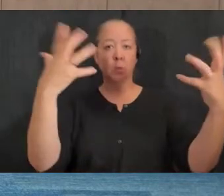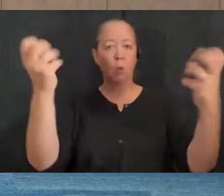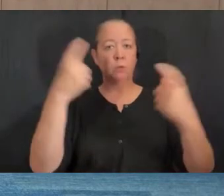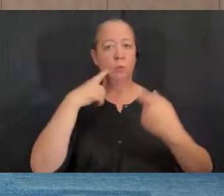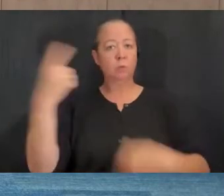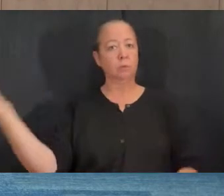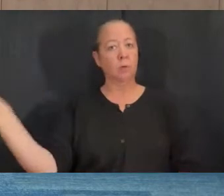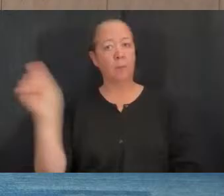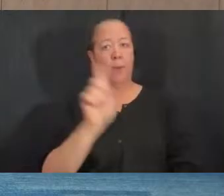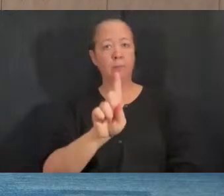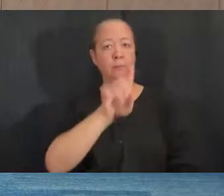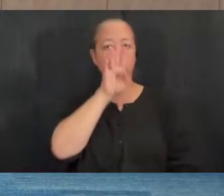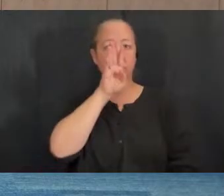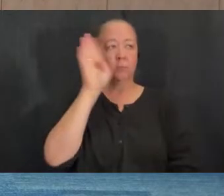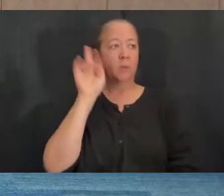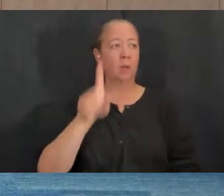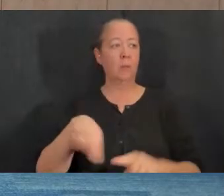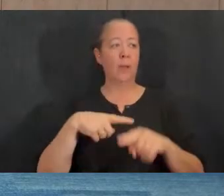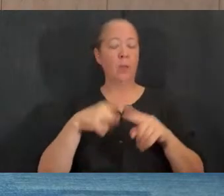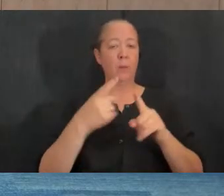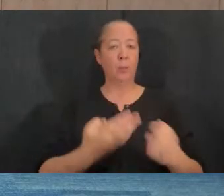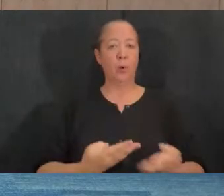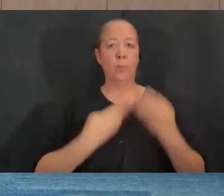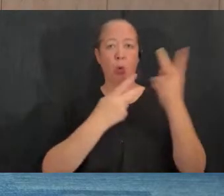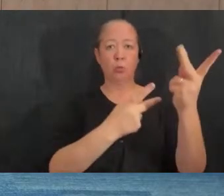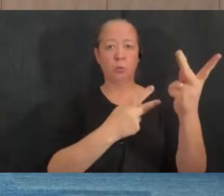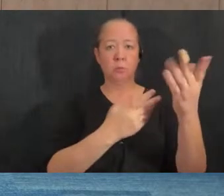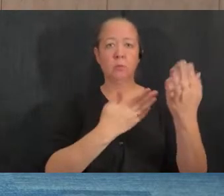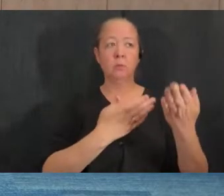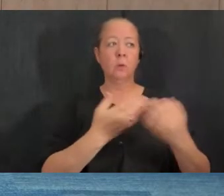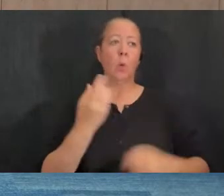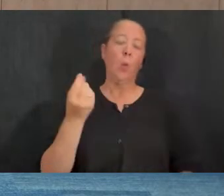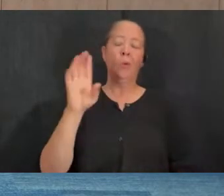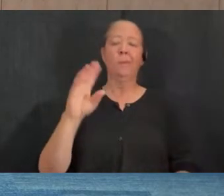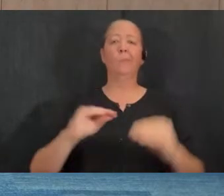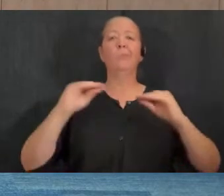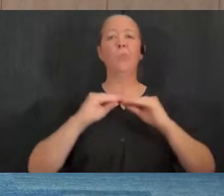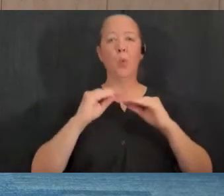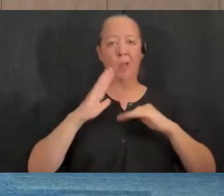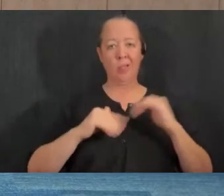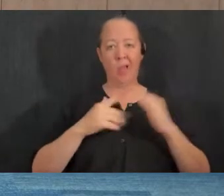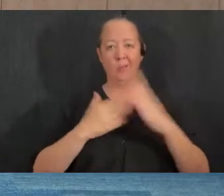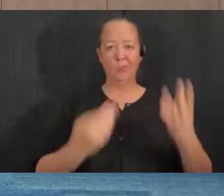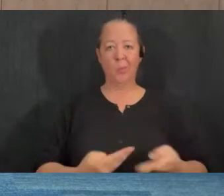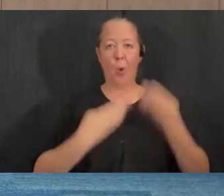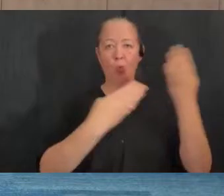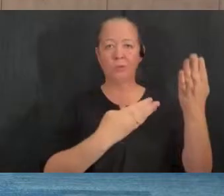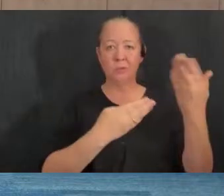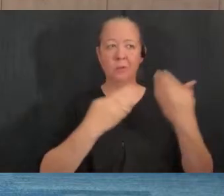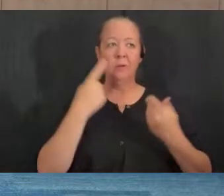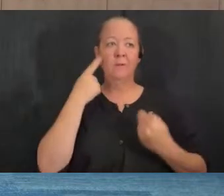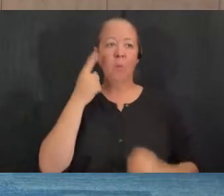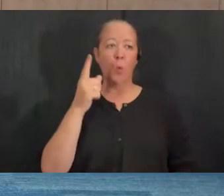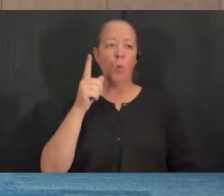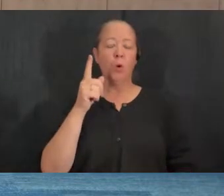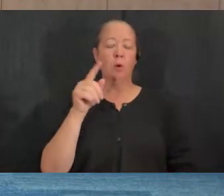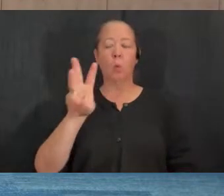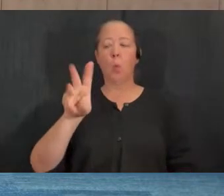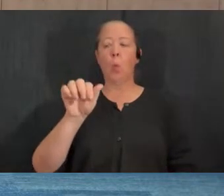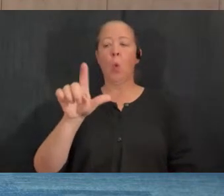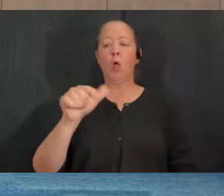about the proposal, or the more than a proposal, for the